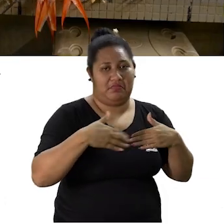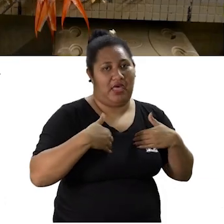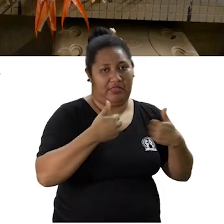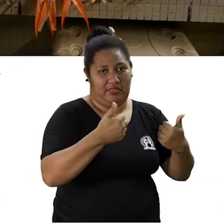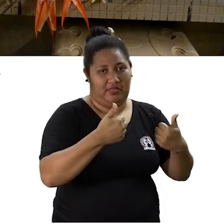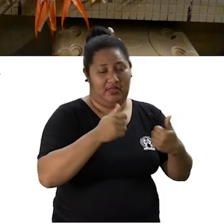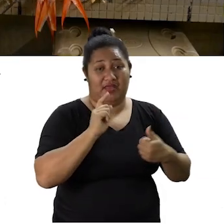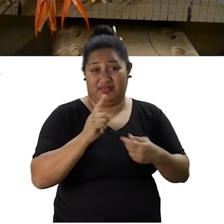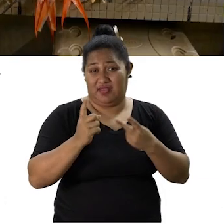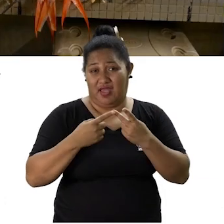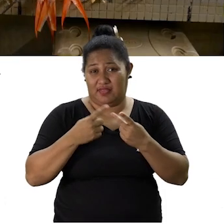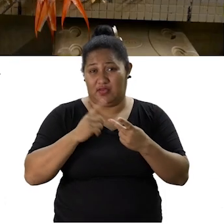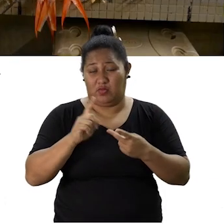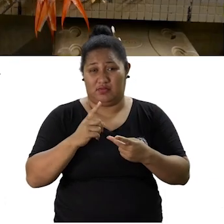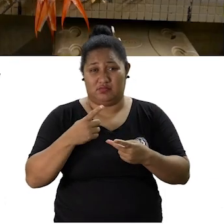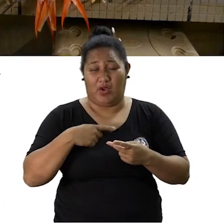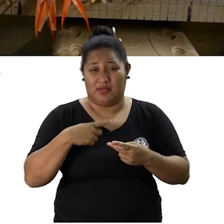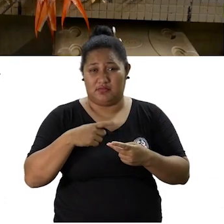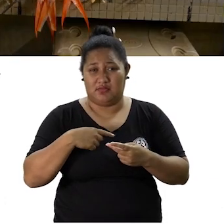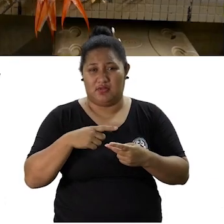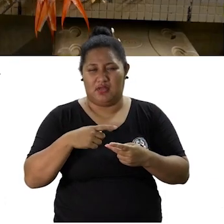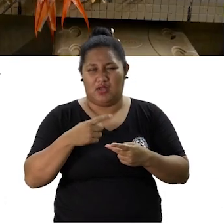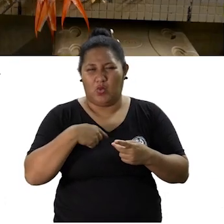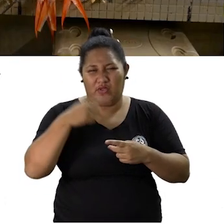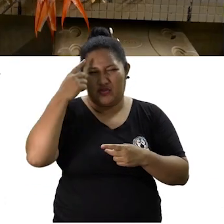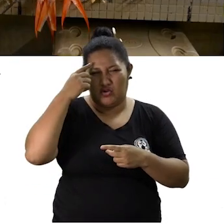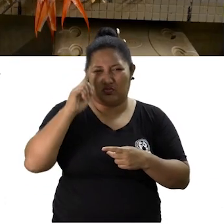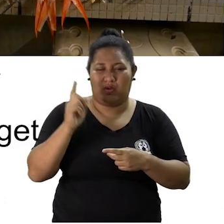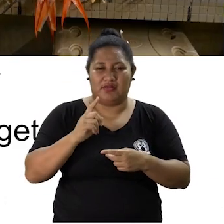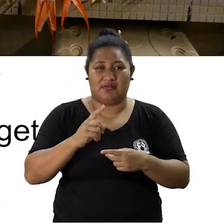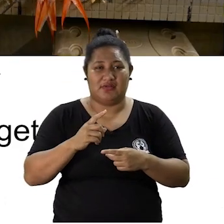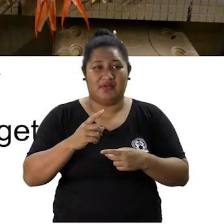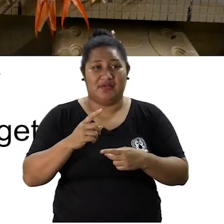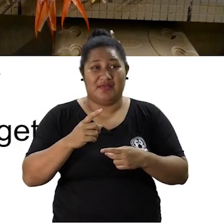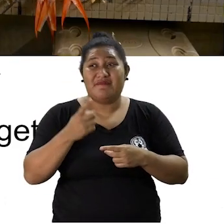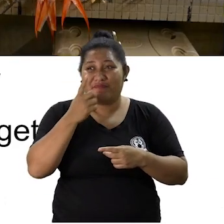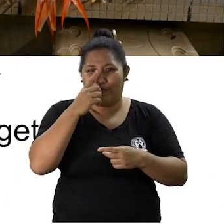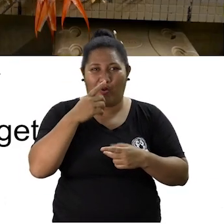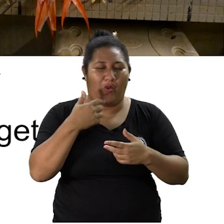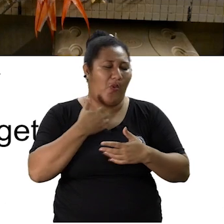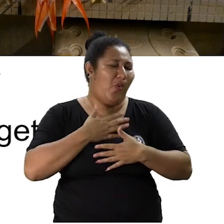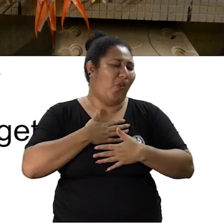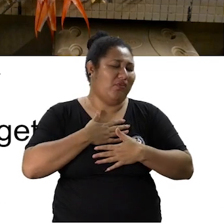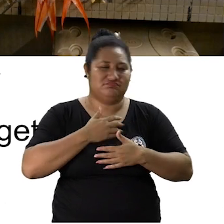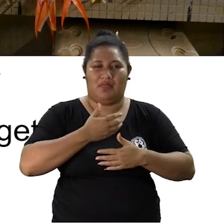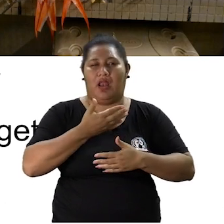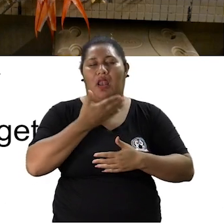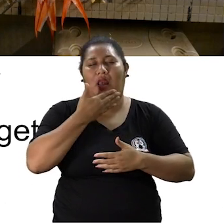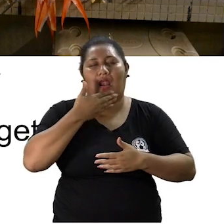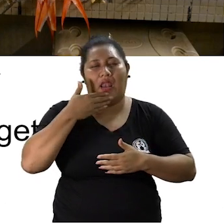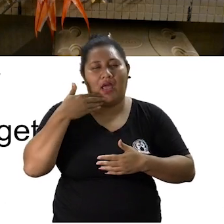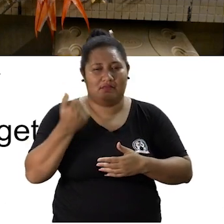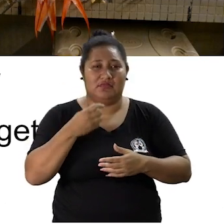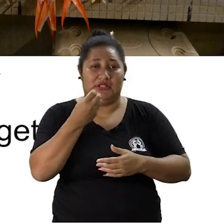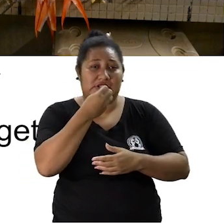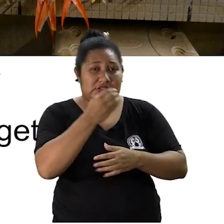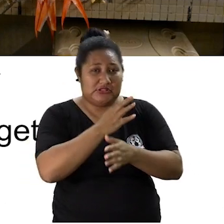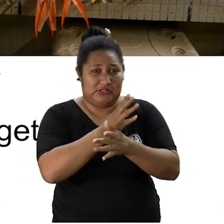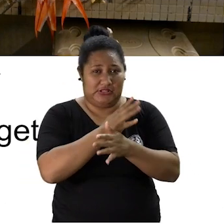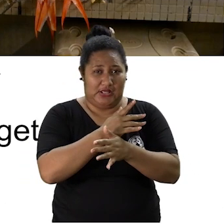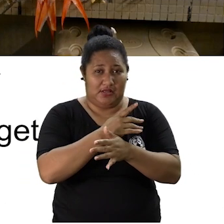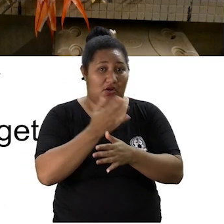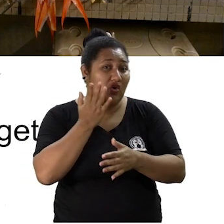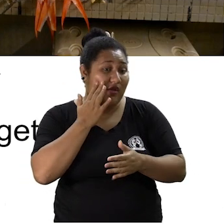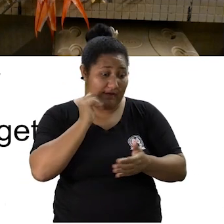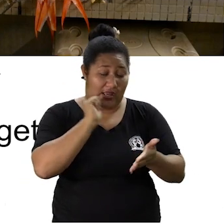la vaenga le a laina whaapea o le tatou mātai ai o le ia. O le matai ai o le Samoa le ia. Whaatau le